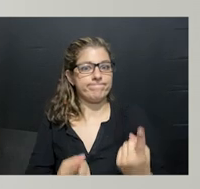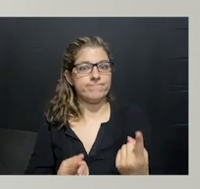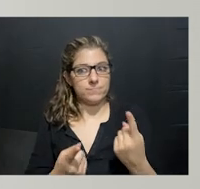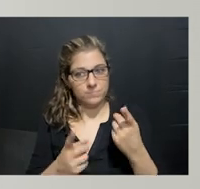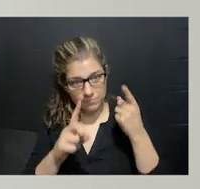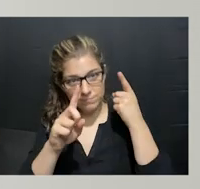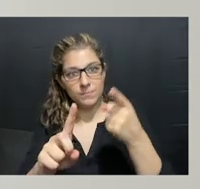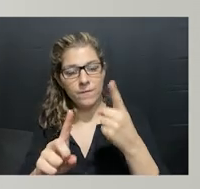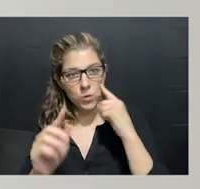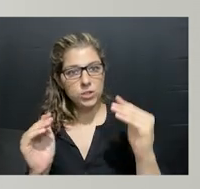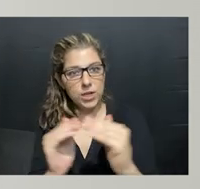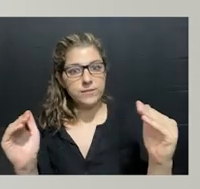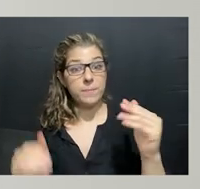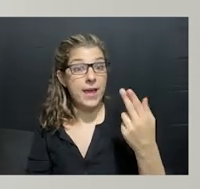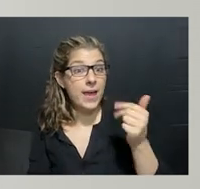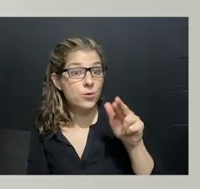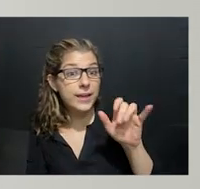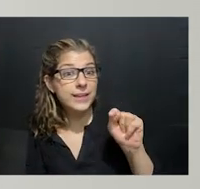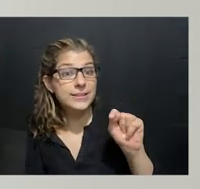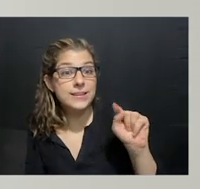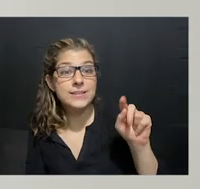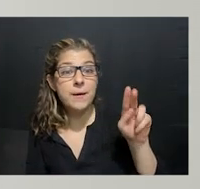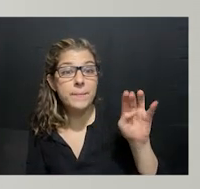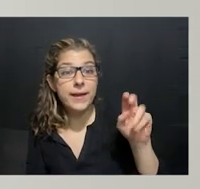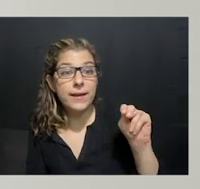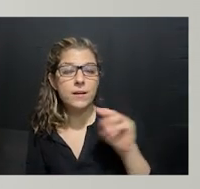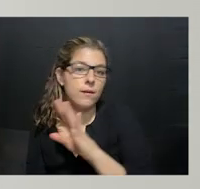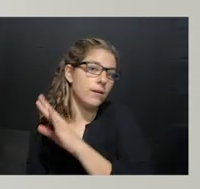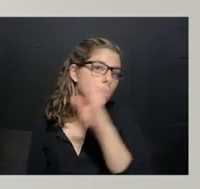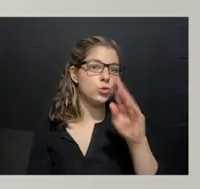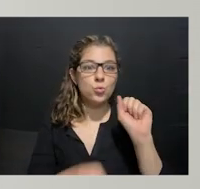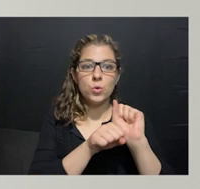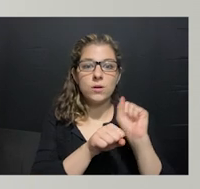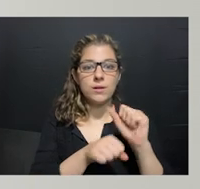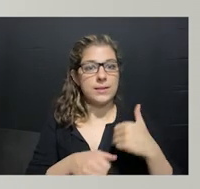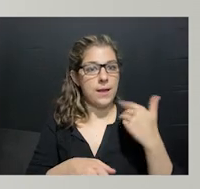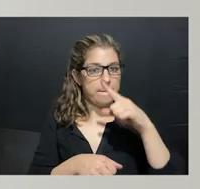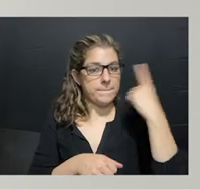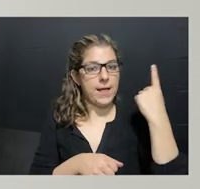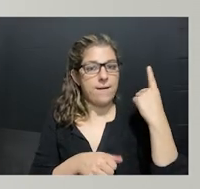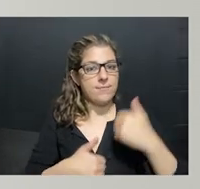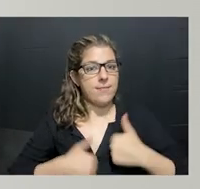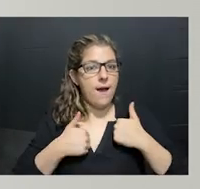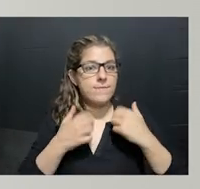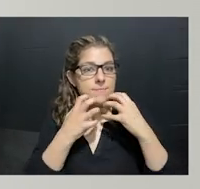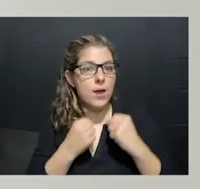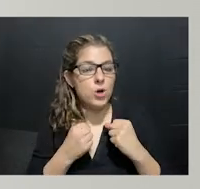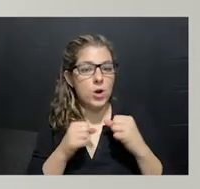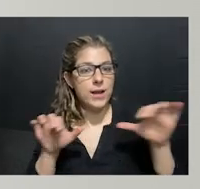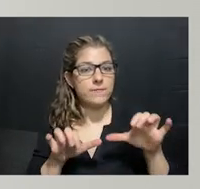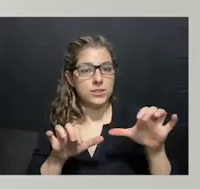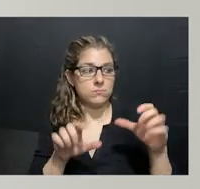strove for justice, from Harriet Tubman, to the work that young Black Lives activists are engaged